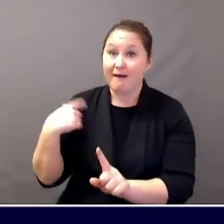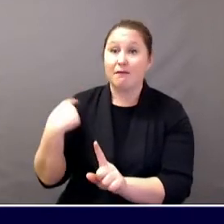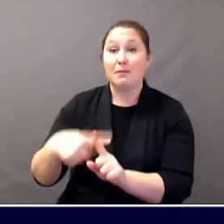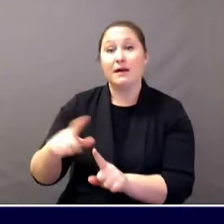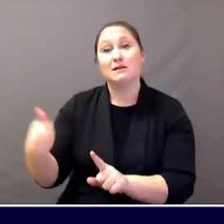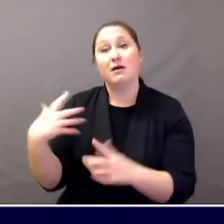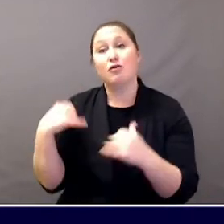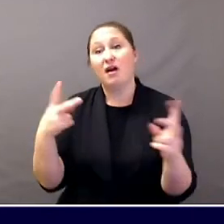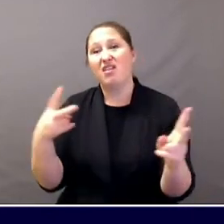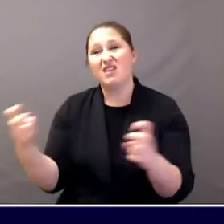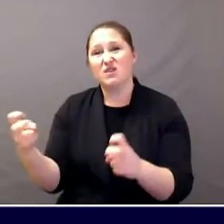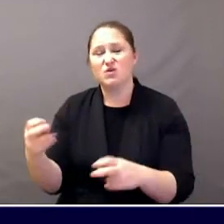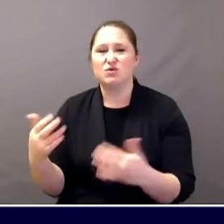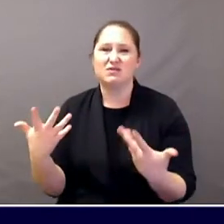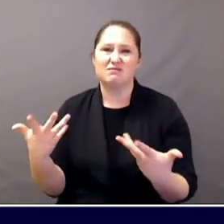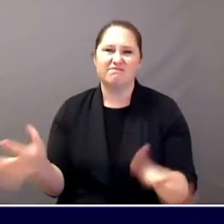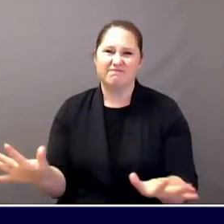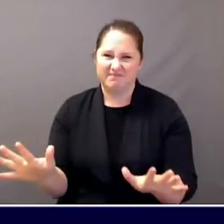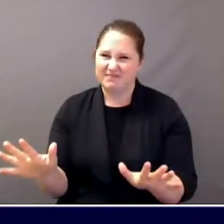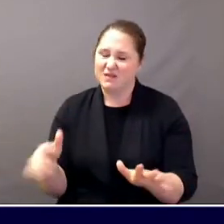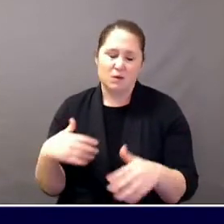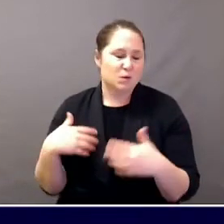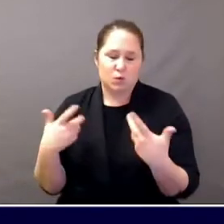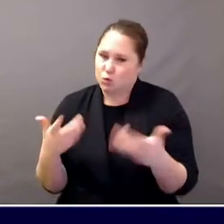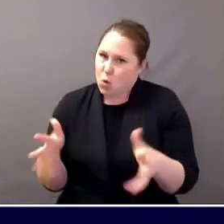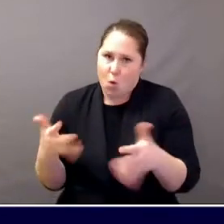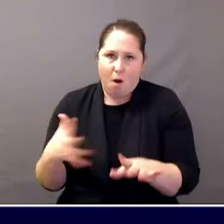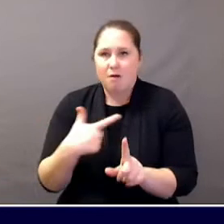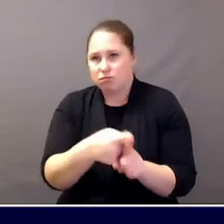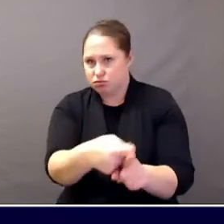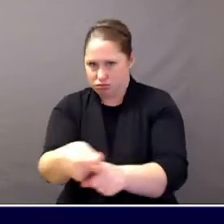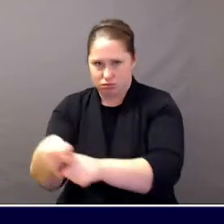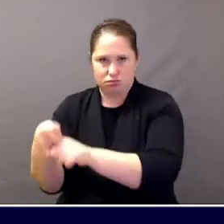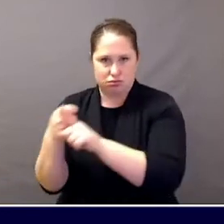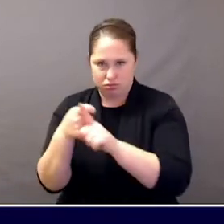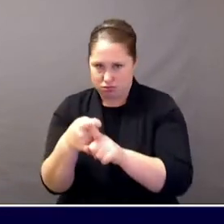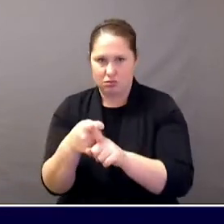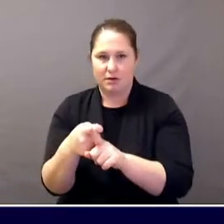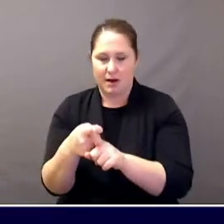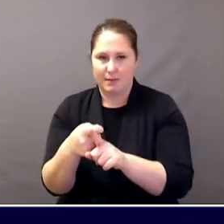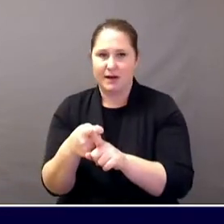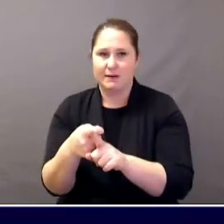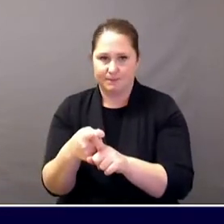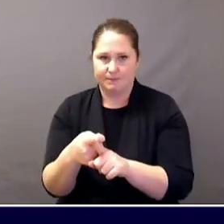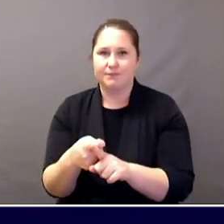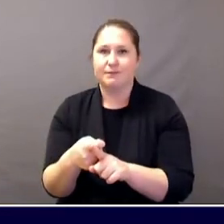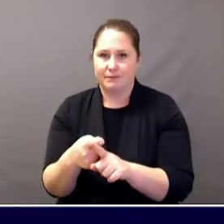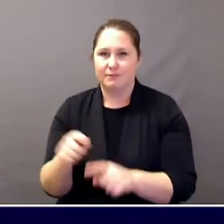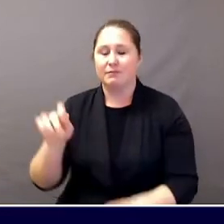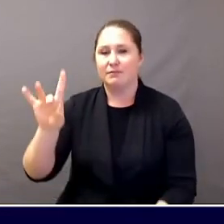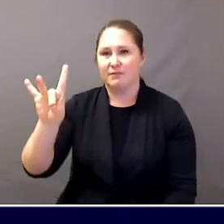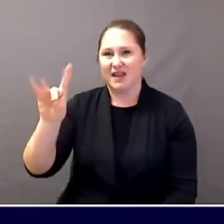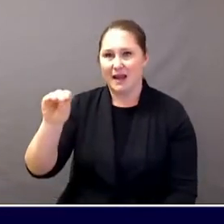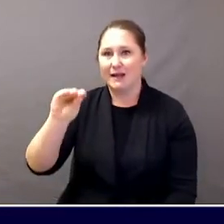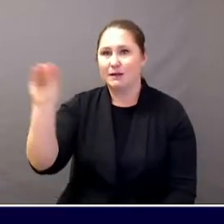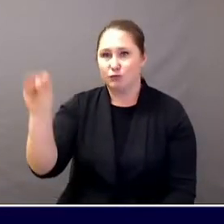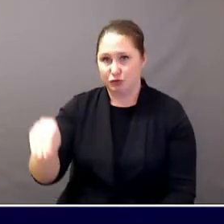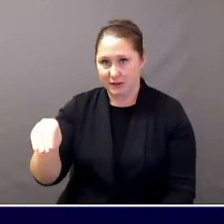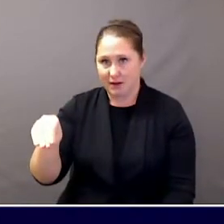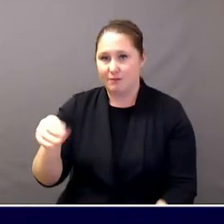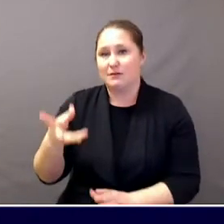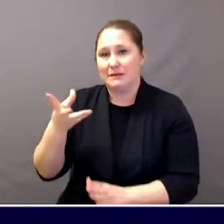than 85% of COVID-19 related deaths in our state have been among people 70 years of age and